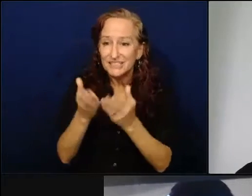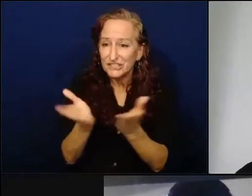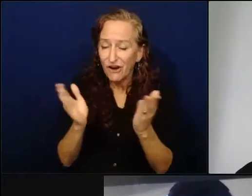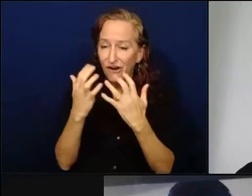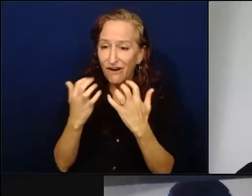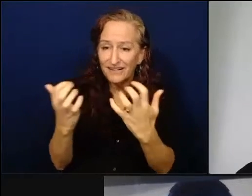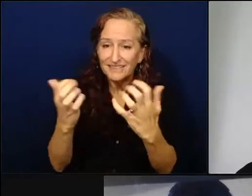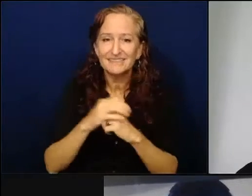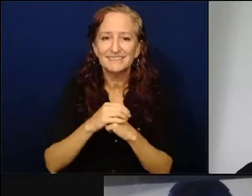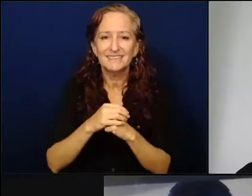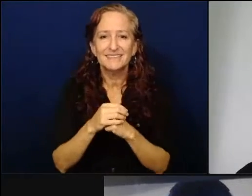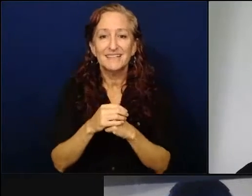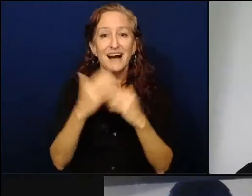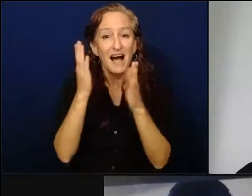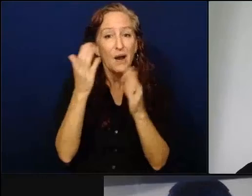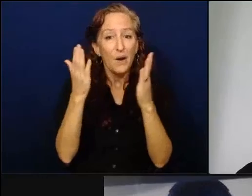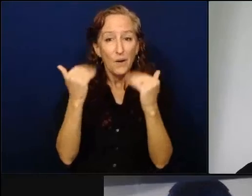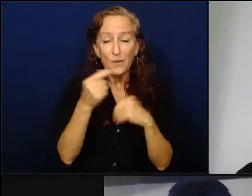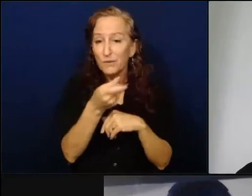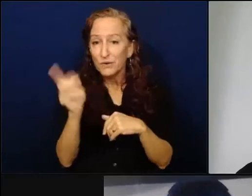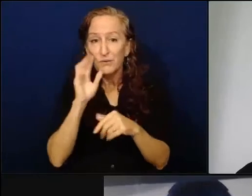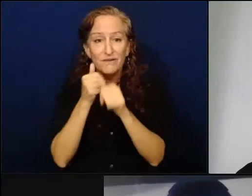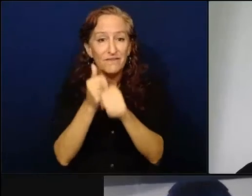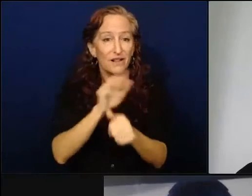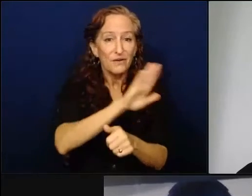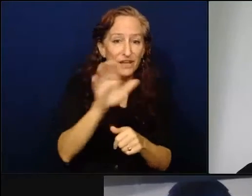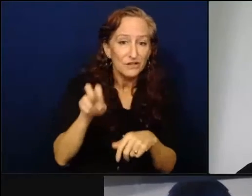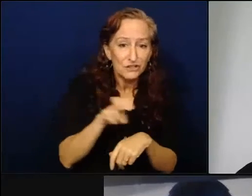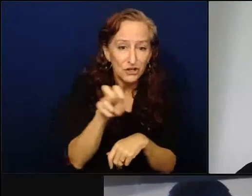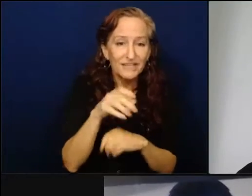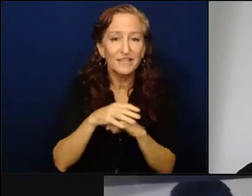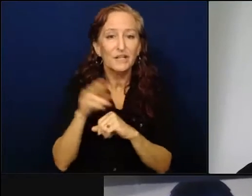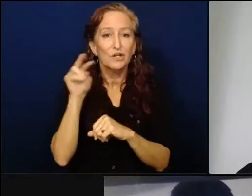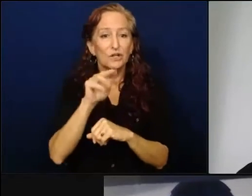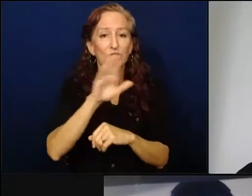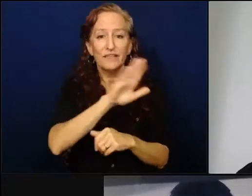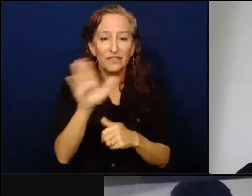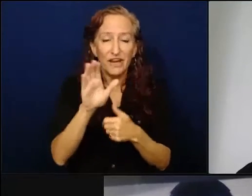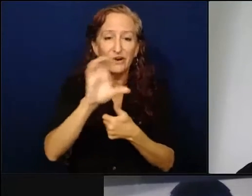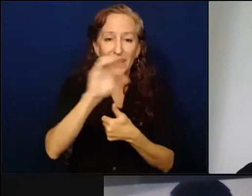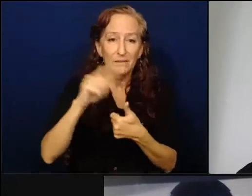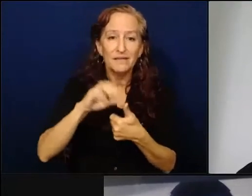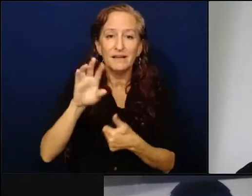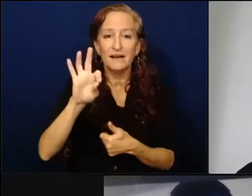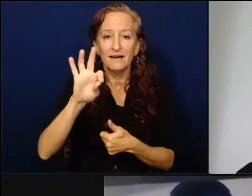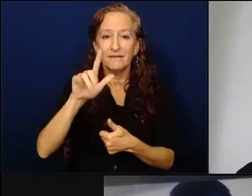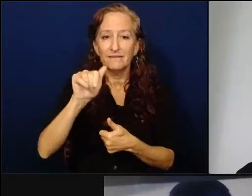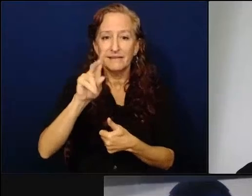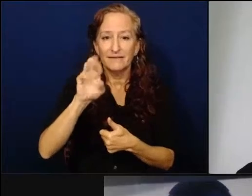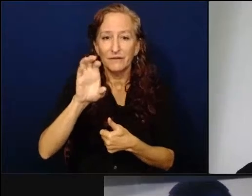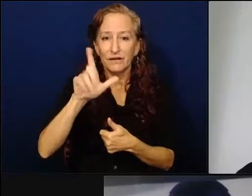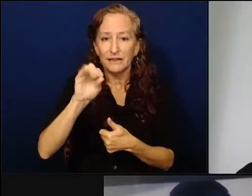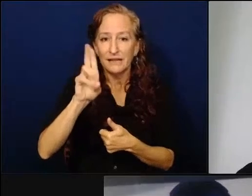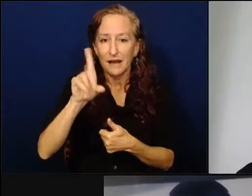will follow their journeys, as well as check out the companies Flavor Cloud, Policy Genius, and Mommy. And thank